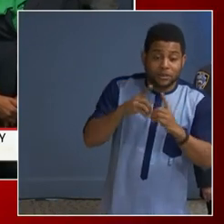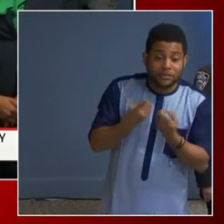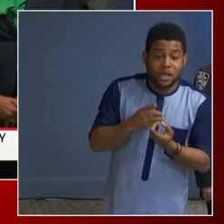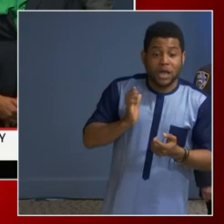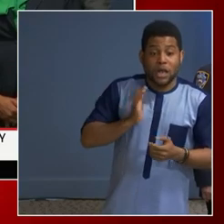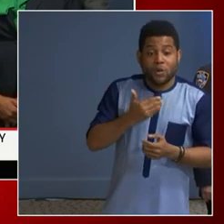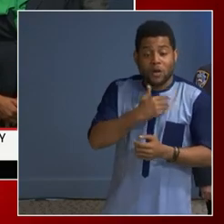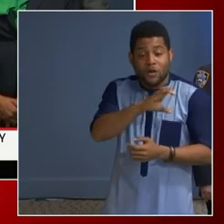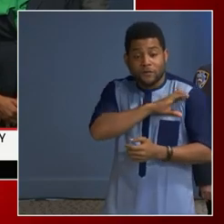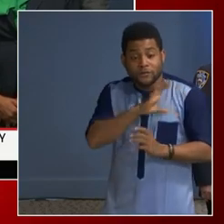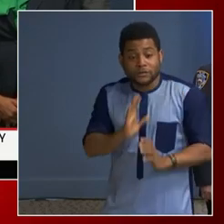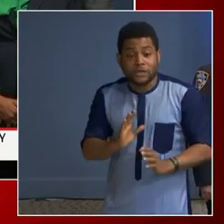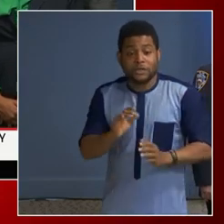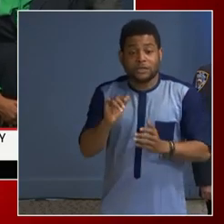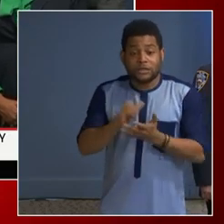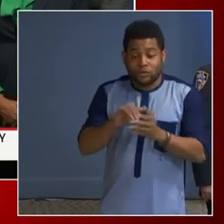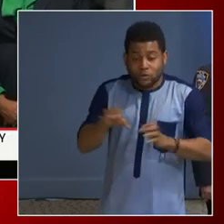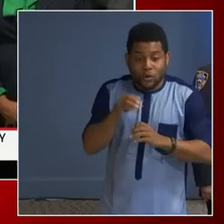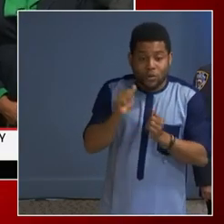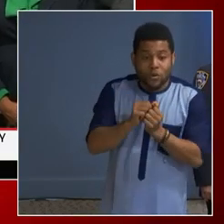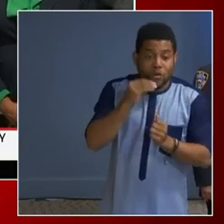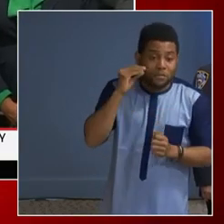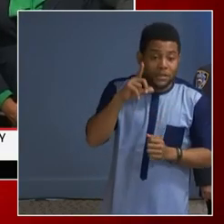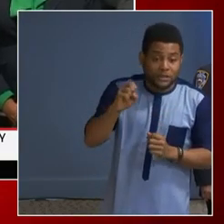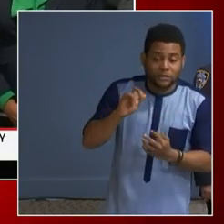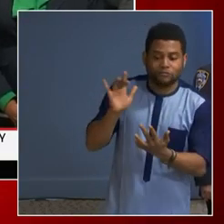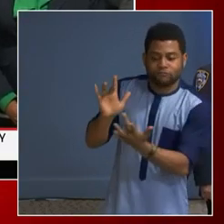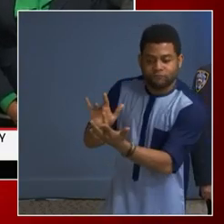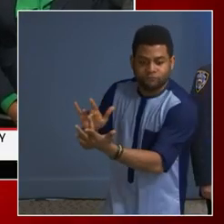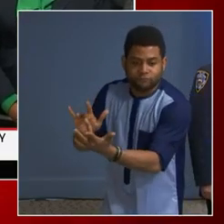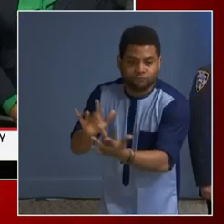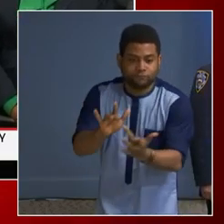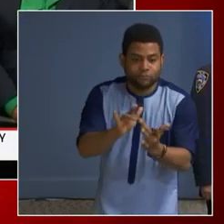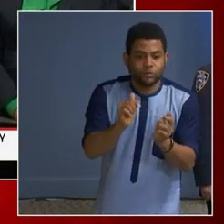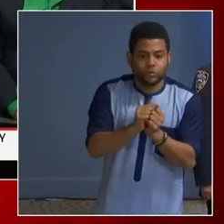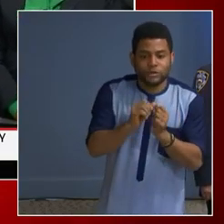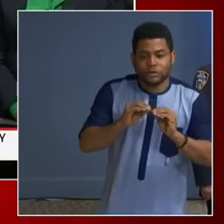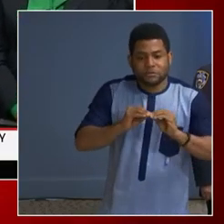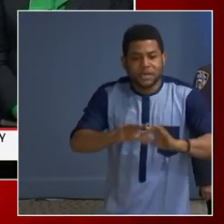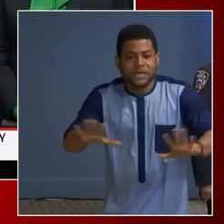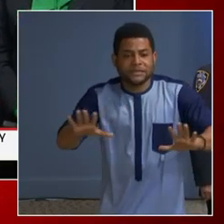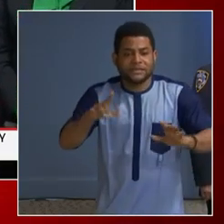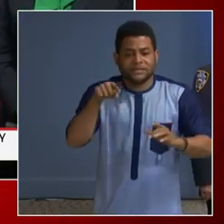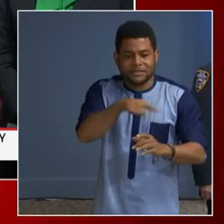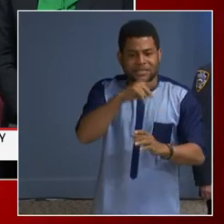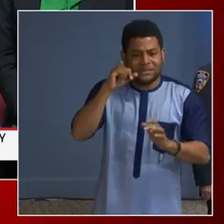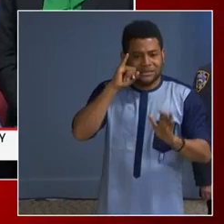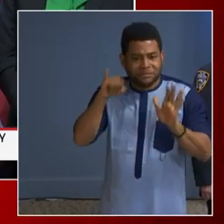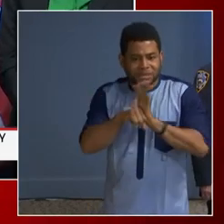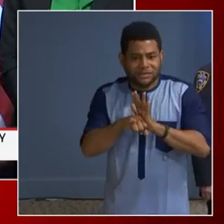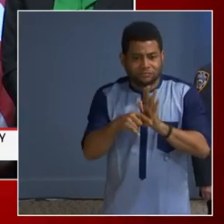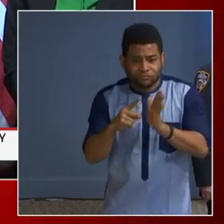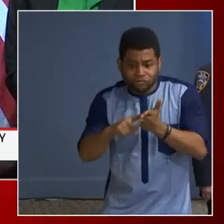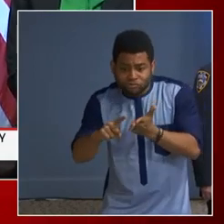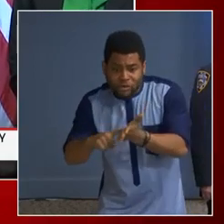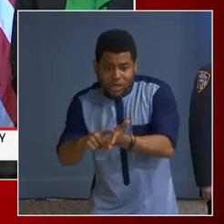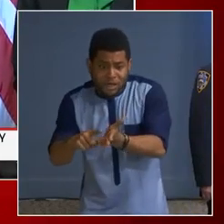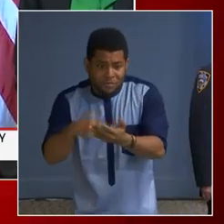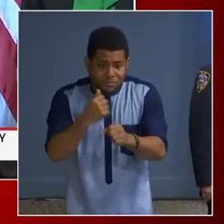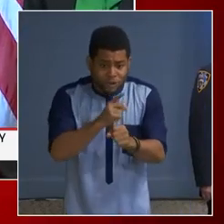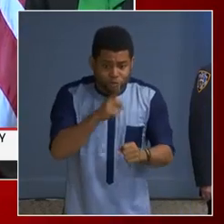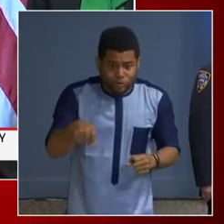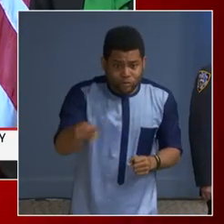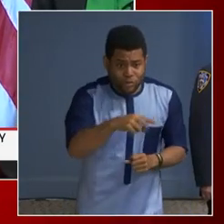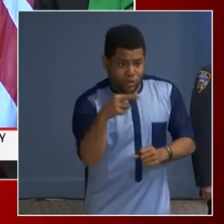do homeless outreach, to get the word out, this image out, all those things, making sure that we're checking where folks are